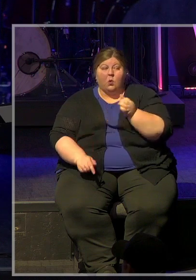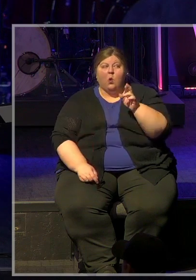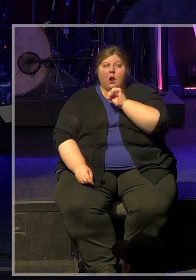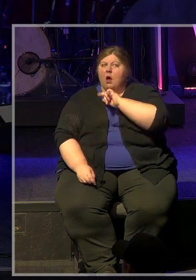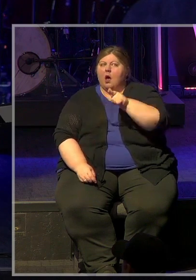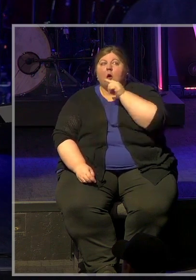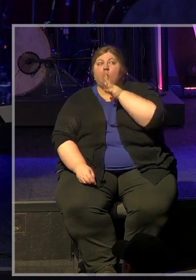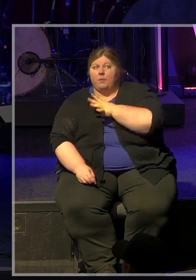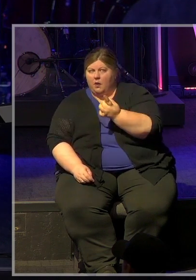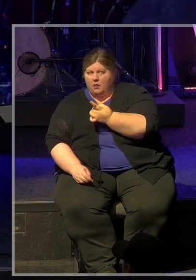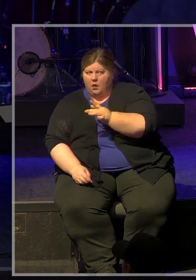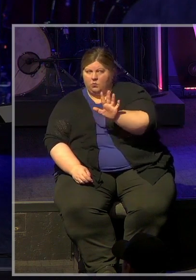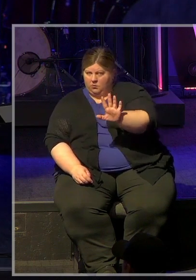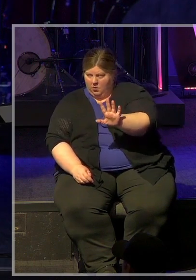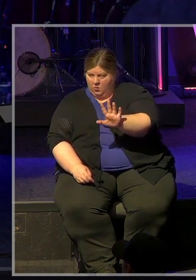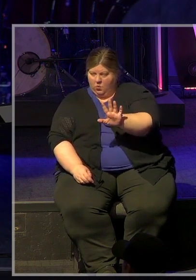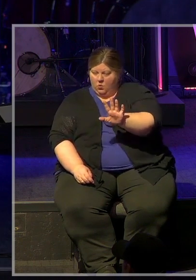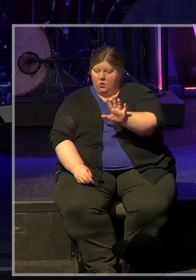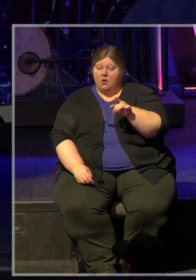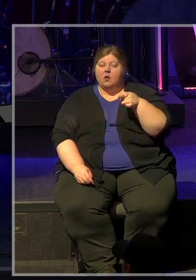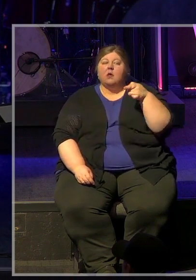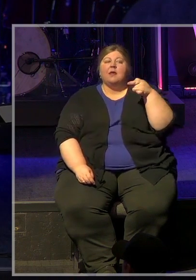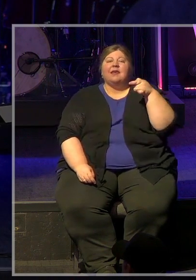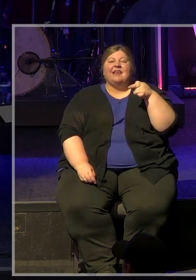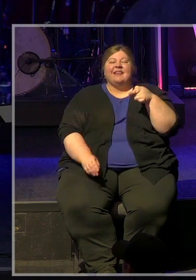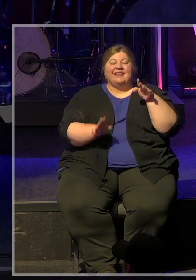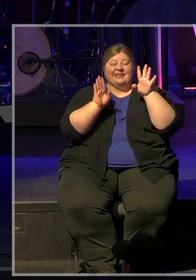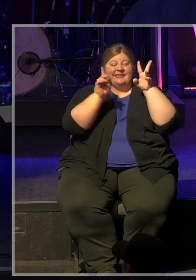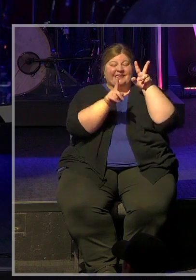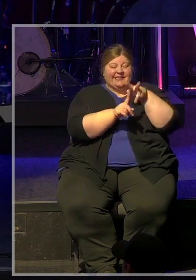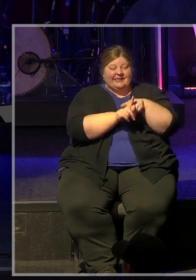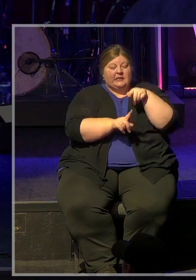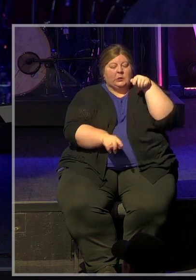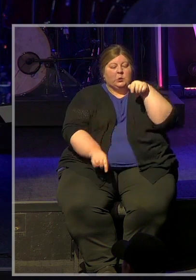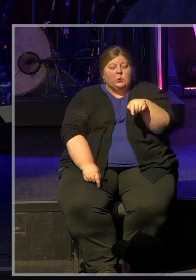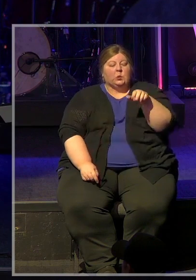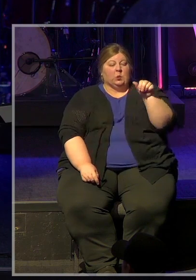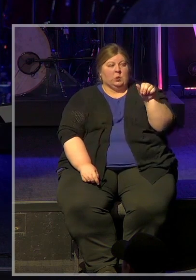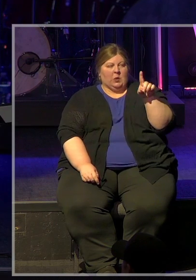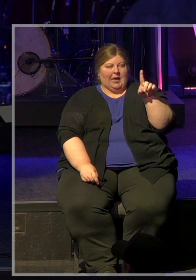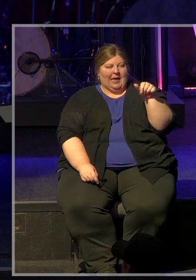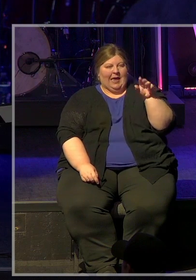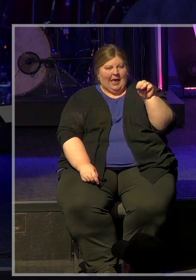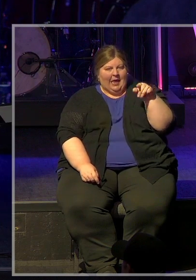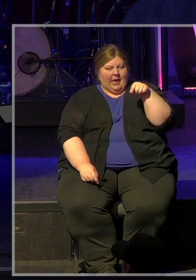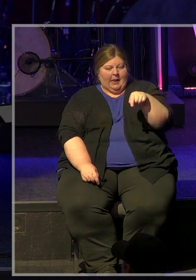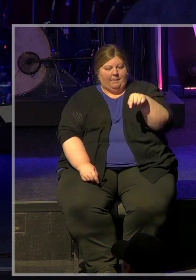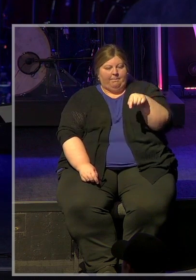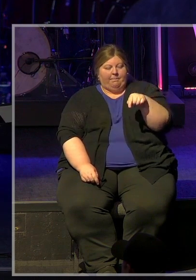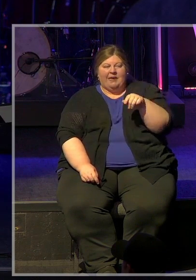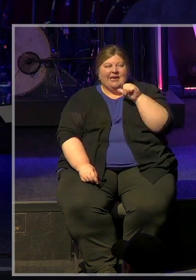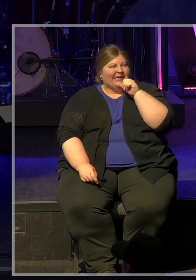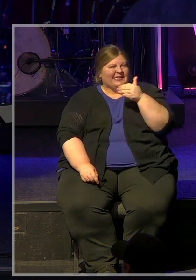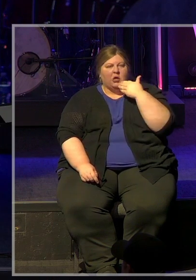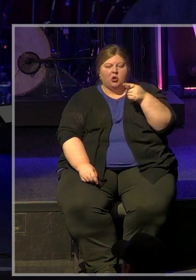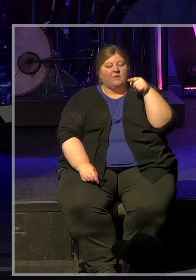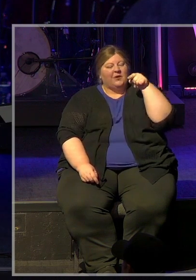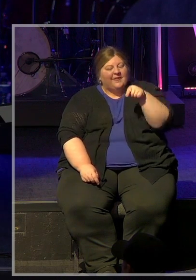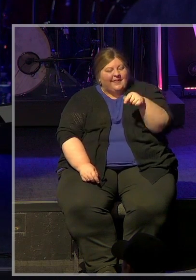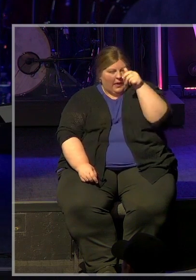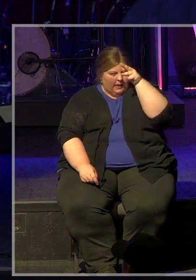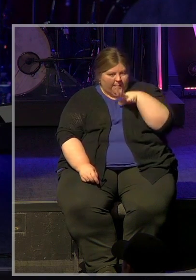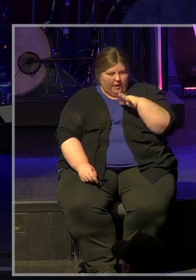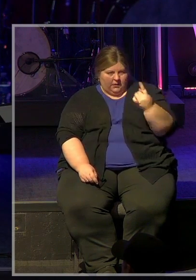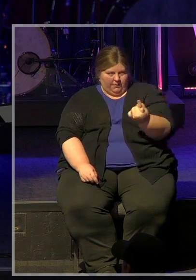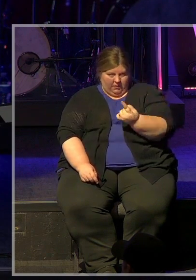alone. What he says, this is directed to Adam. He says, the man, it is not good for the man to be